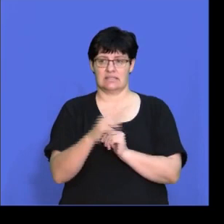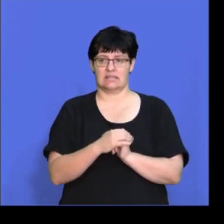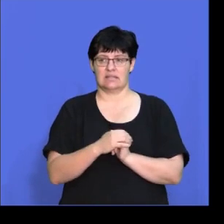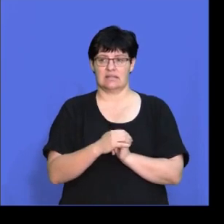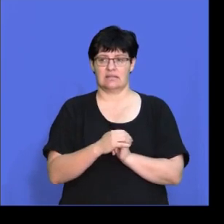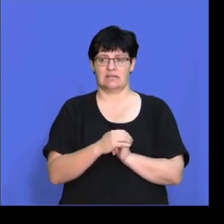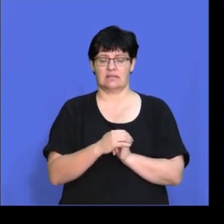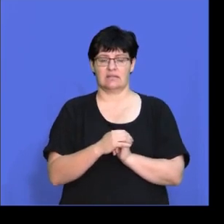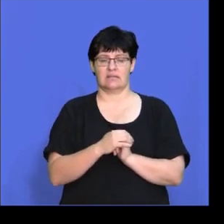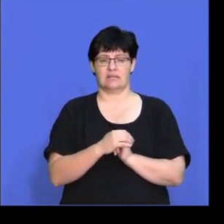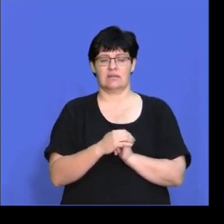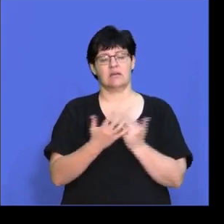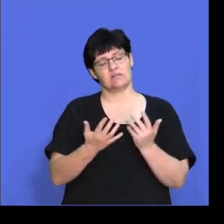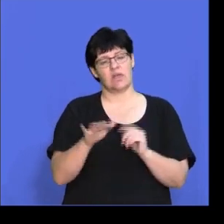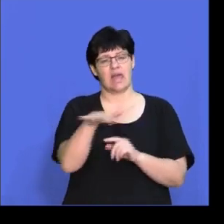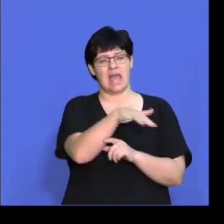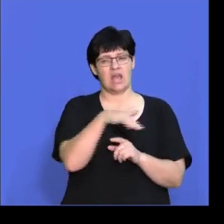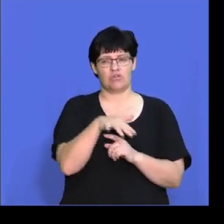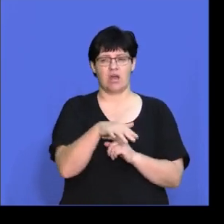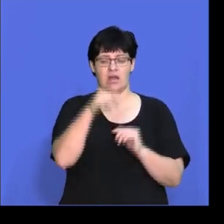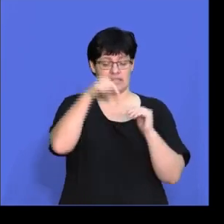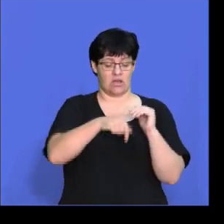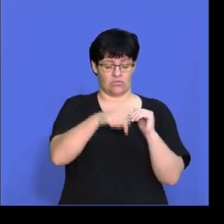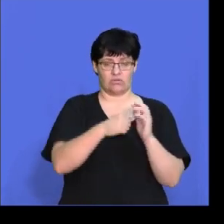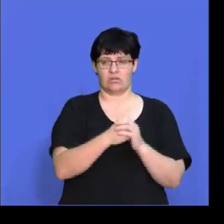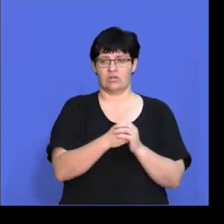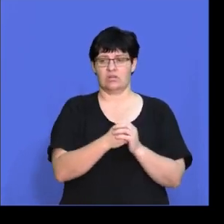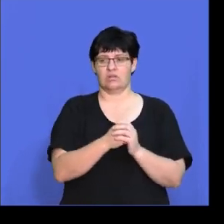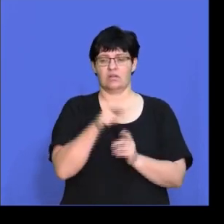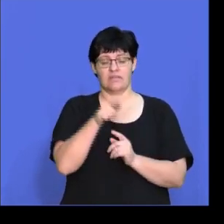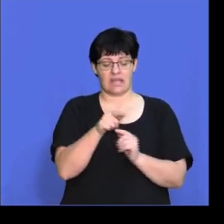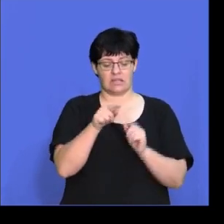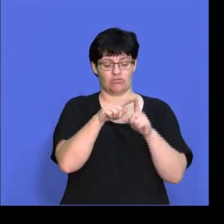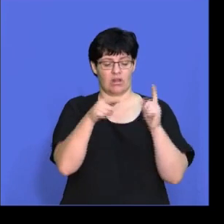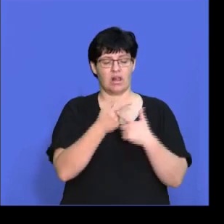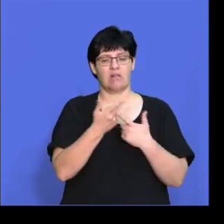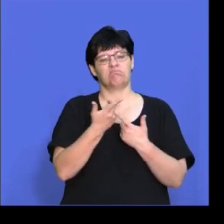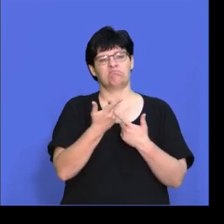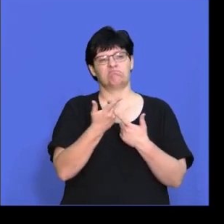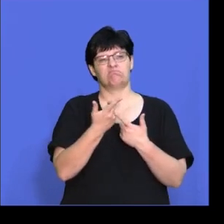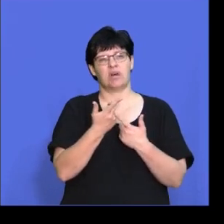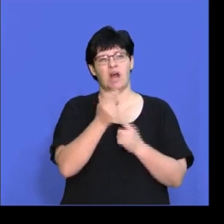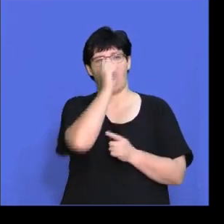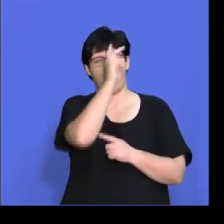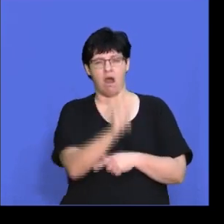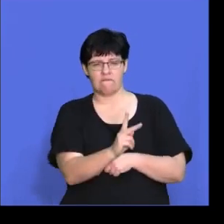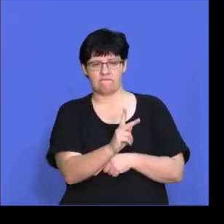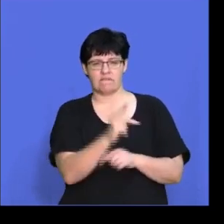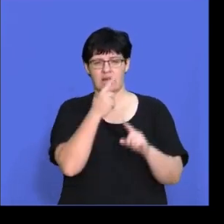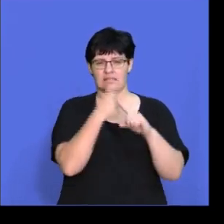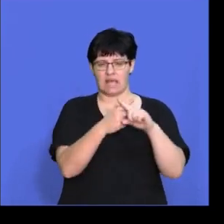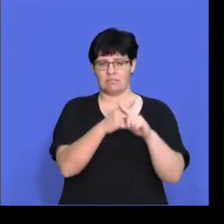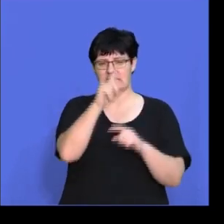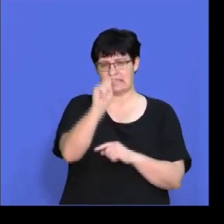t. Okay, so the area, I'm going to do it down here, the area of that triangle is equal to a